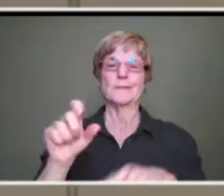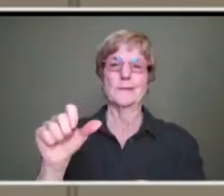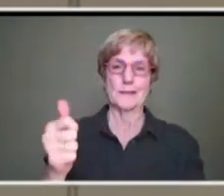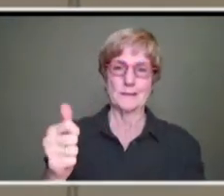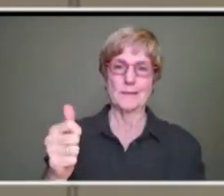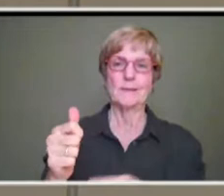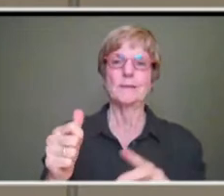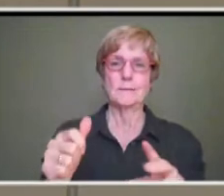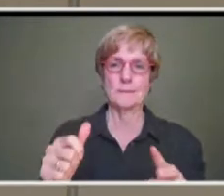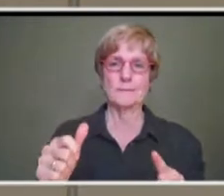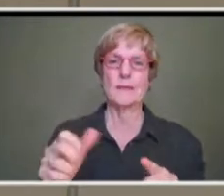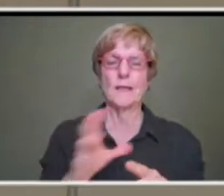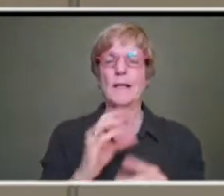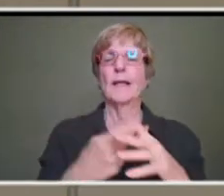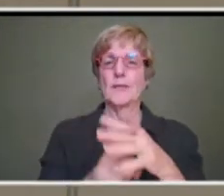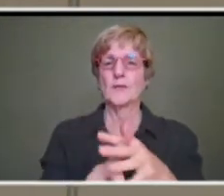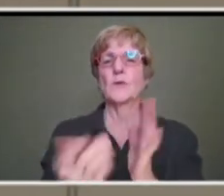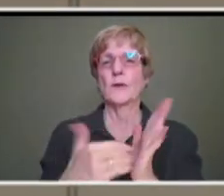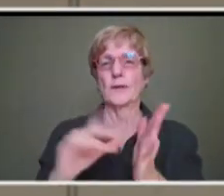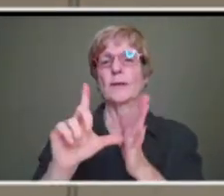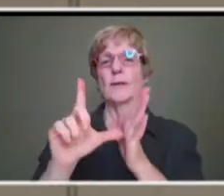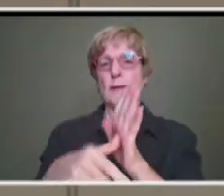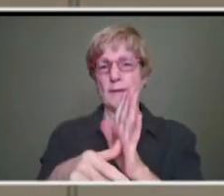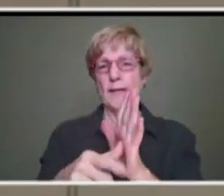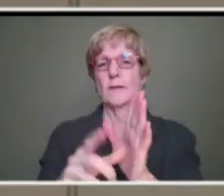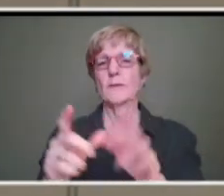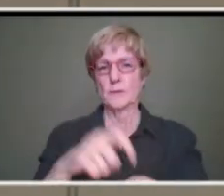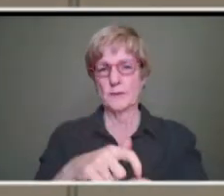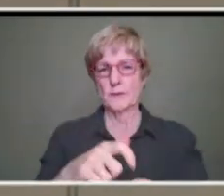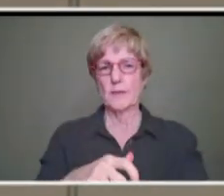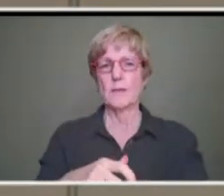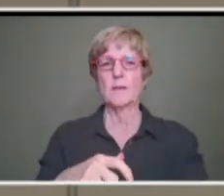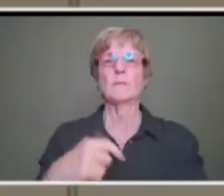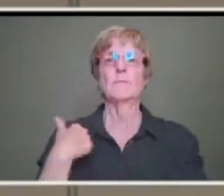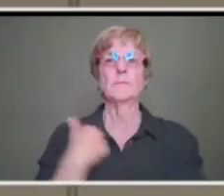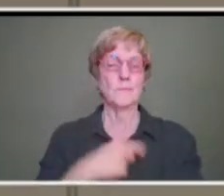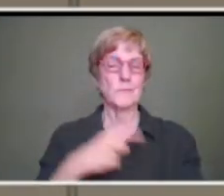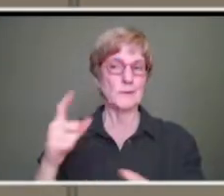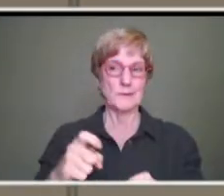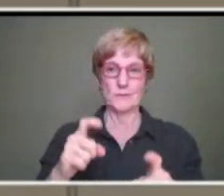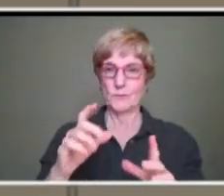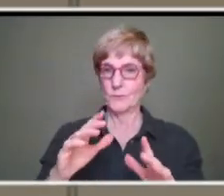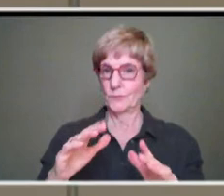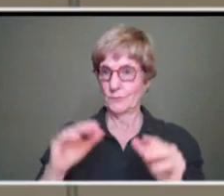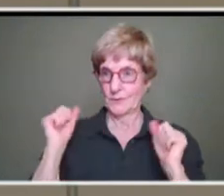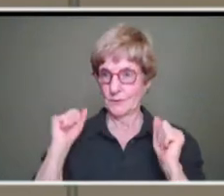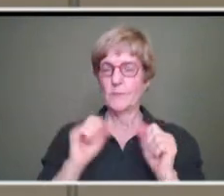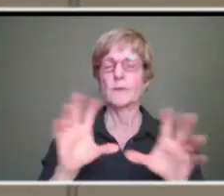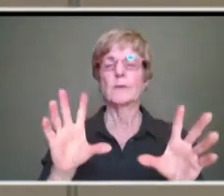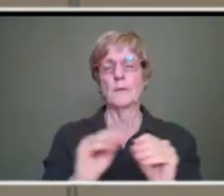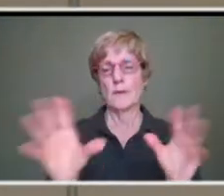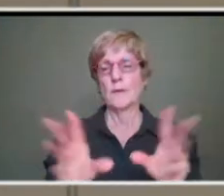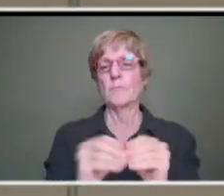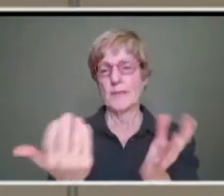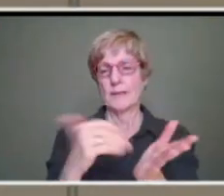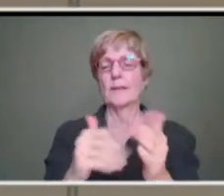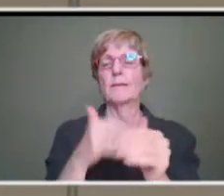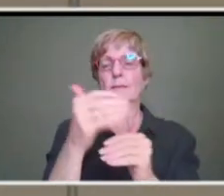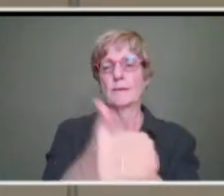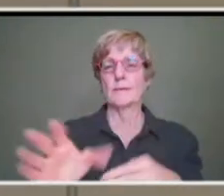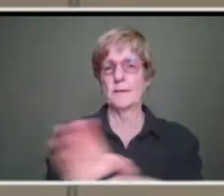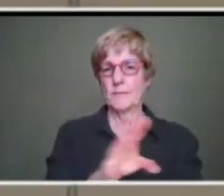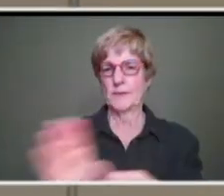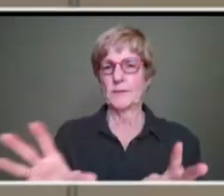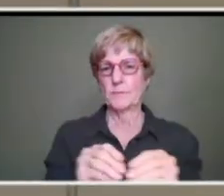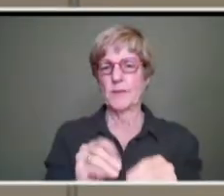and reconvene them at a later date generally if we have to dismiss we reconvene at the next business meeting which